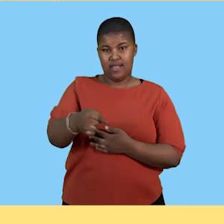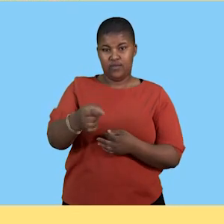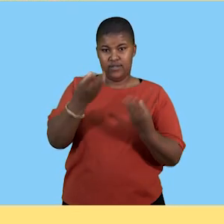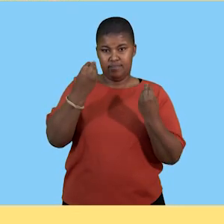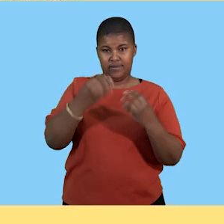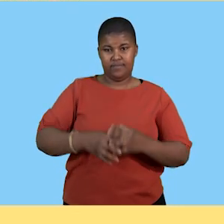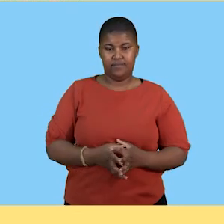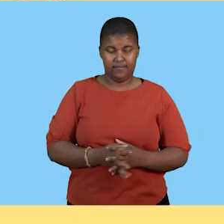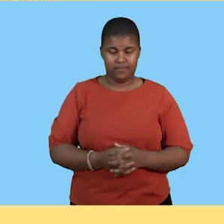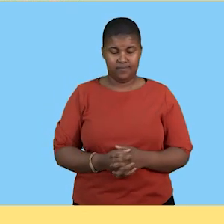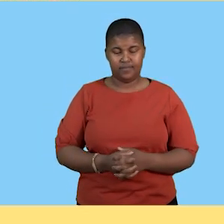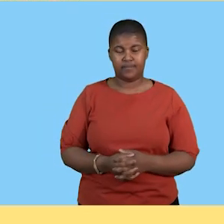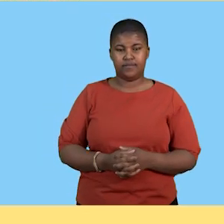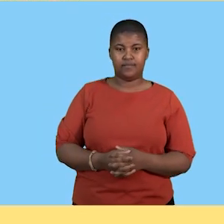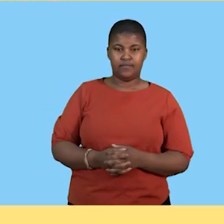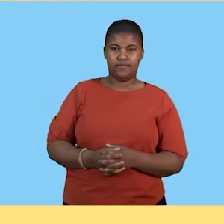18,000.